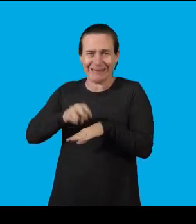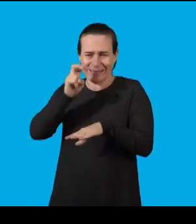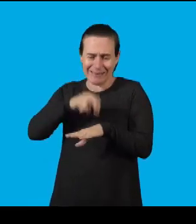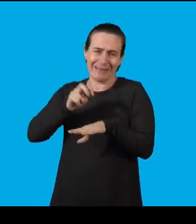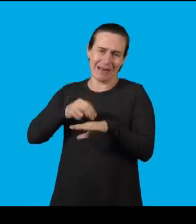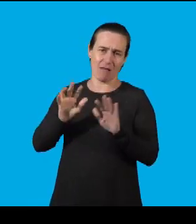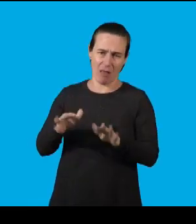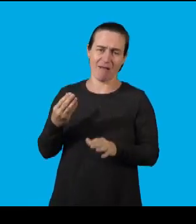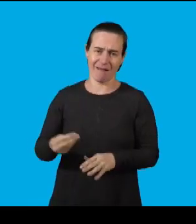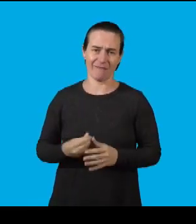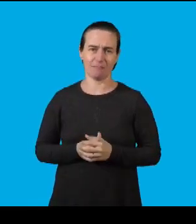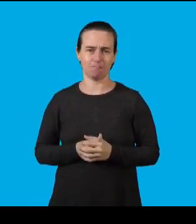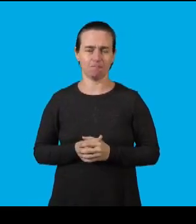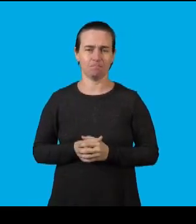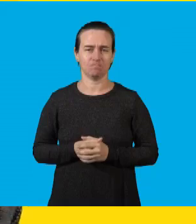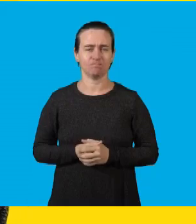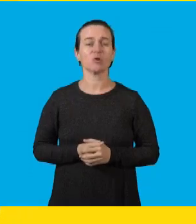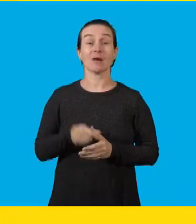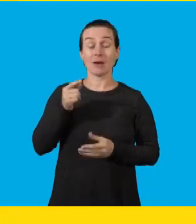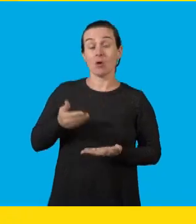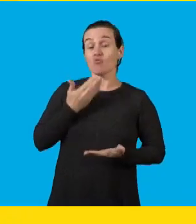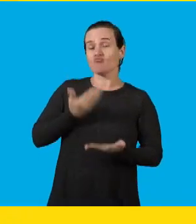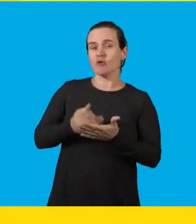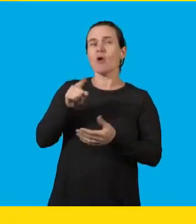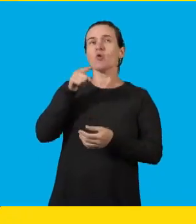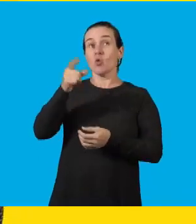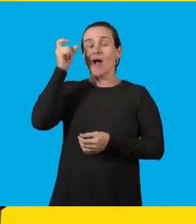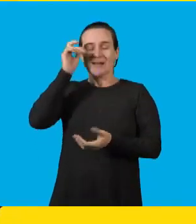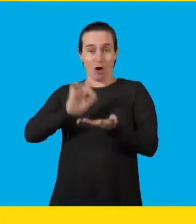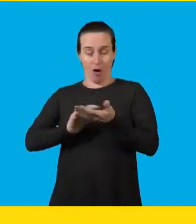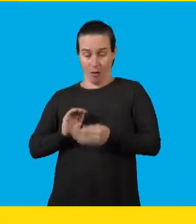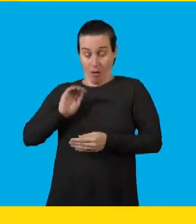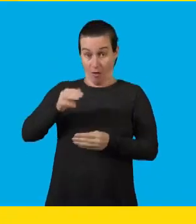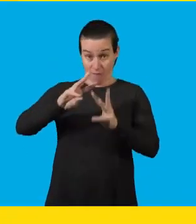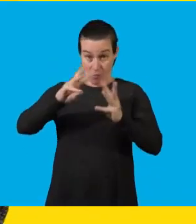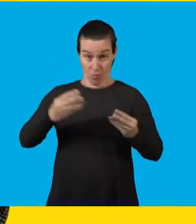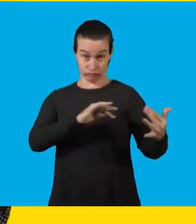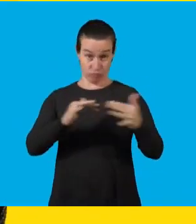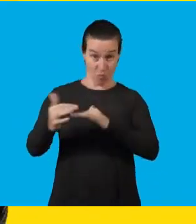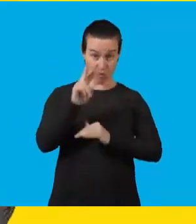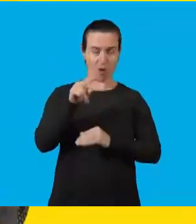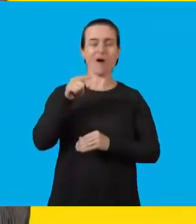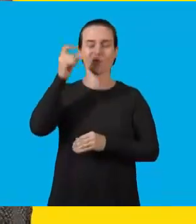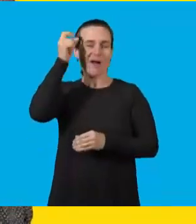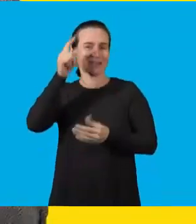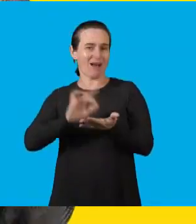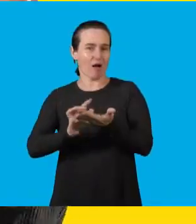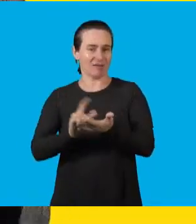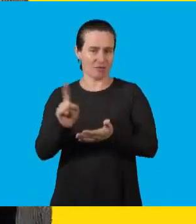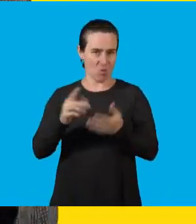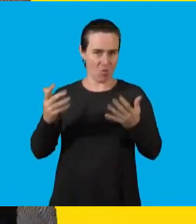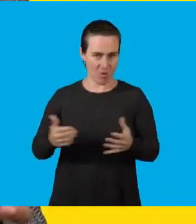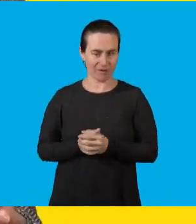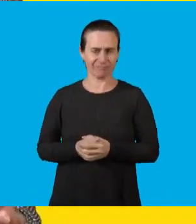countries. So that shows that you know the context of what happened after the Second World War and also